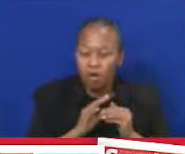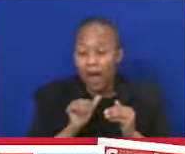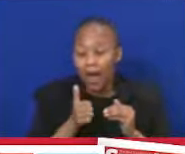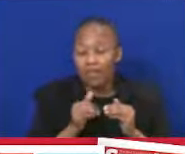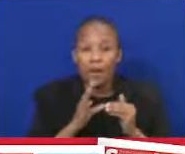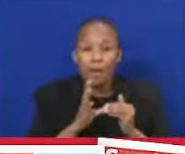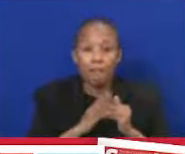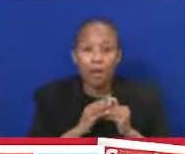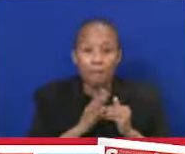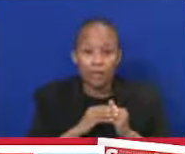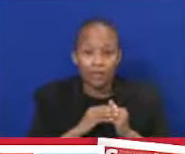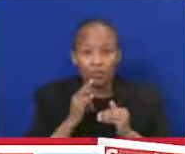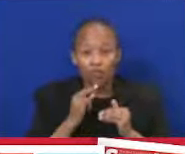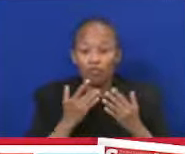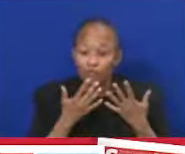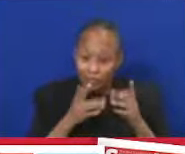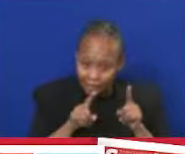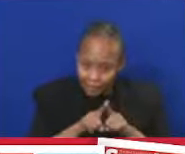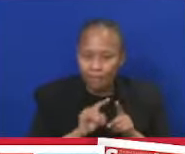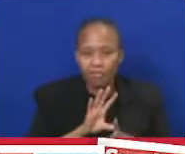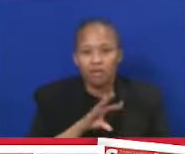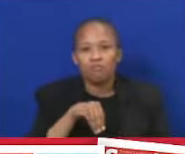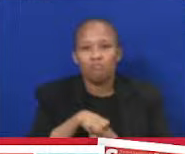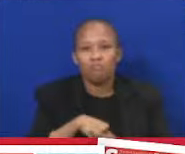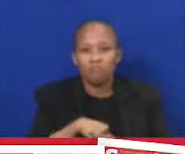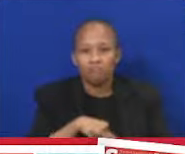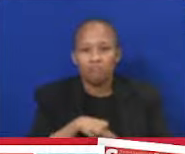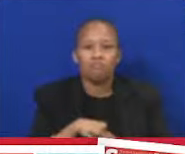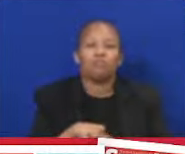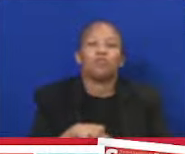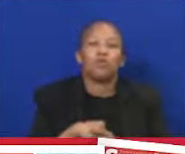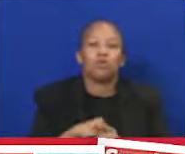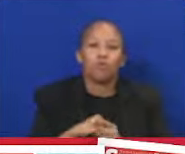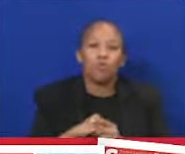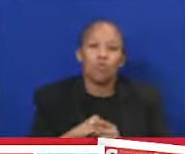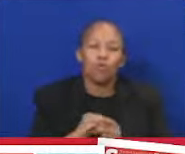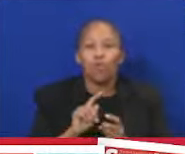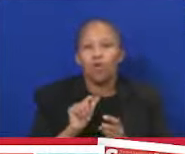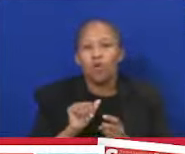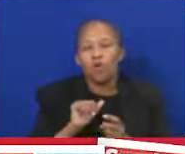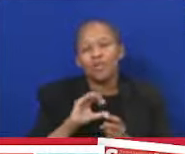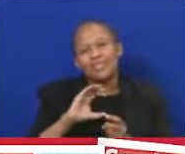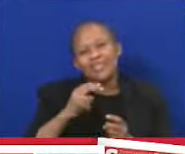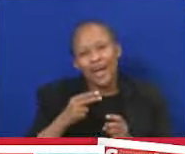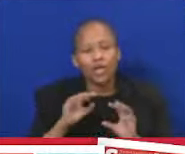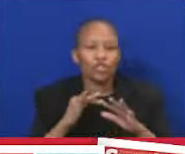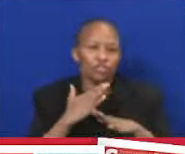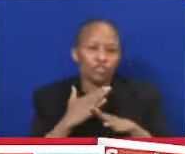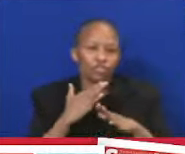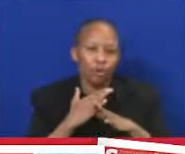job. On that day, I also received a briefing